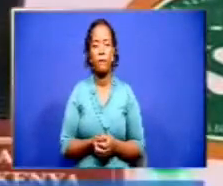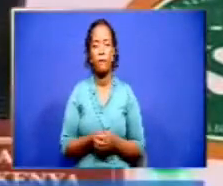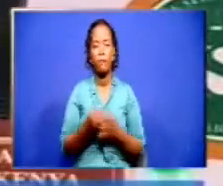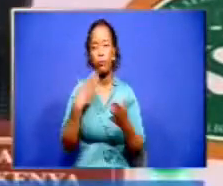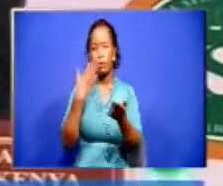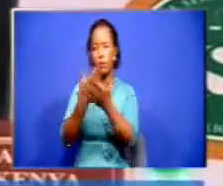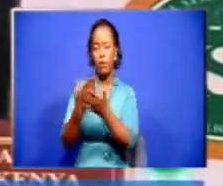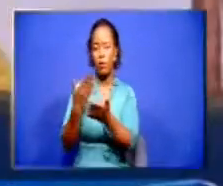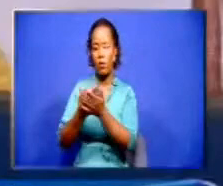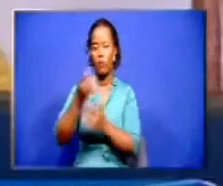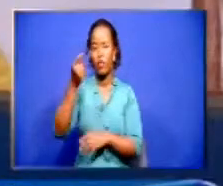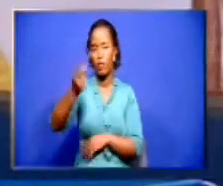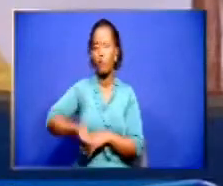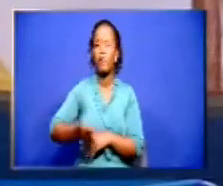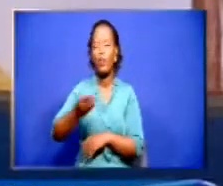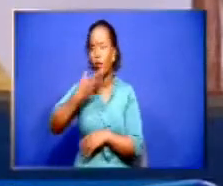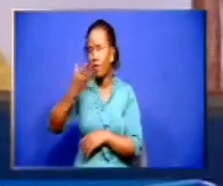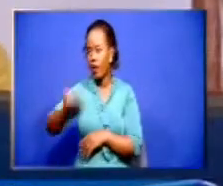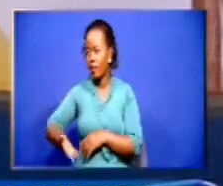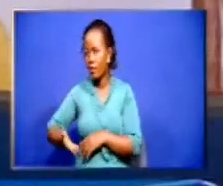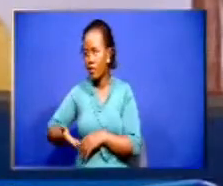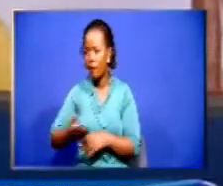Thank you. Thank you, Judge, for that answer.